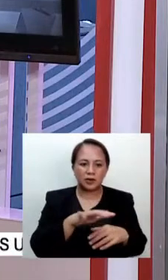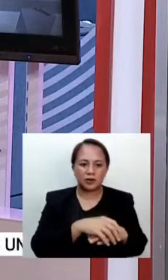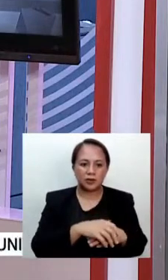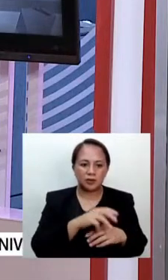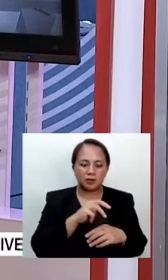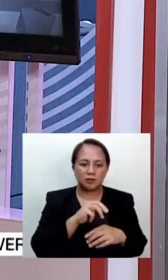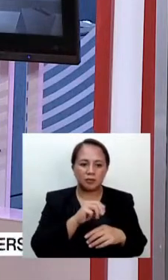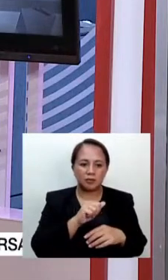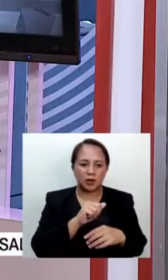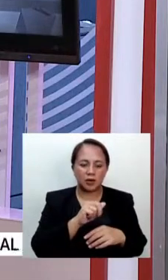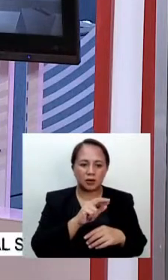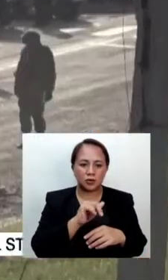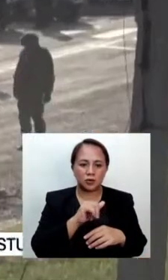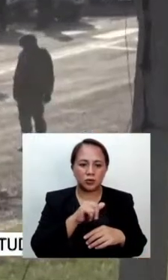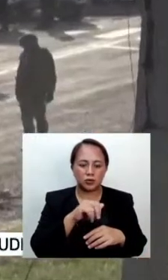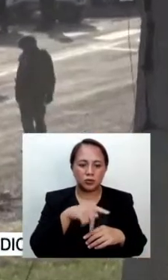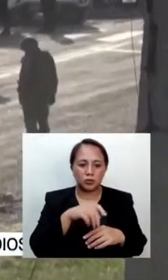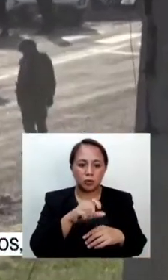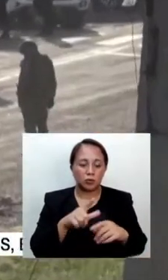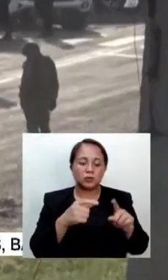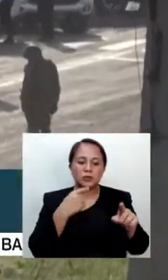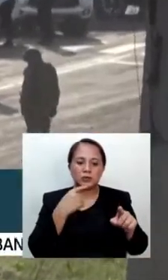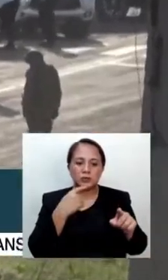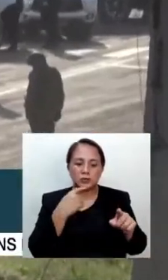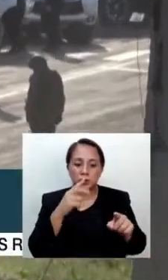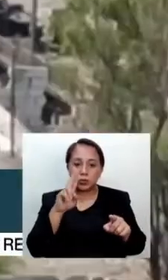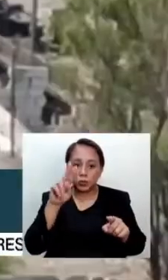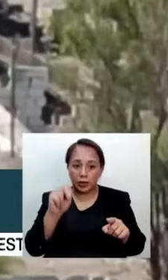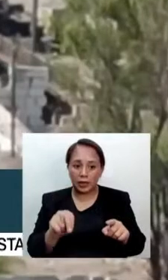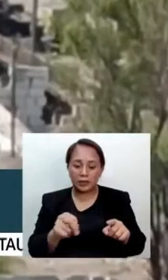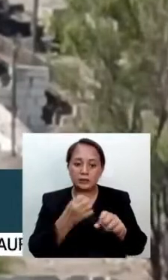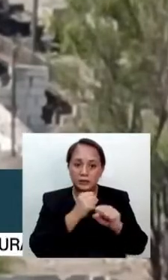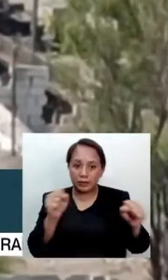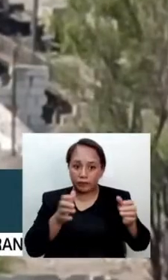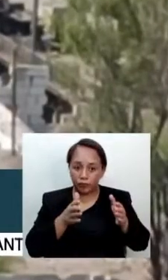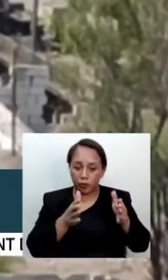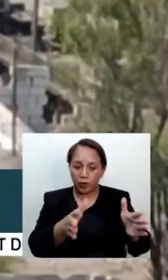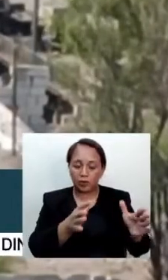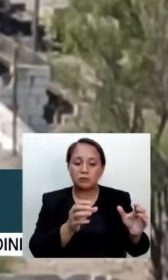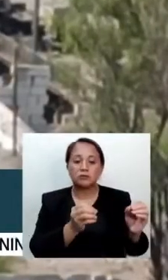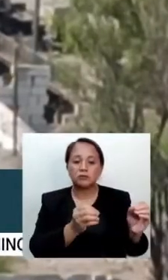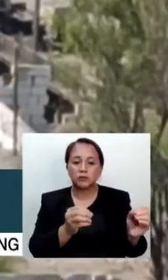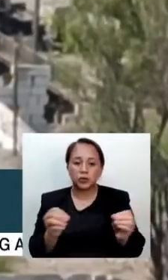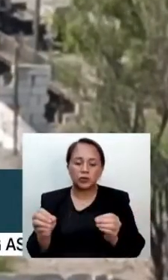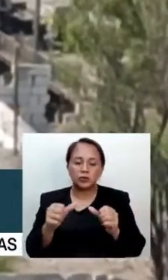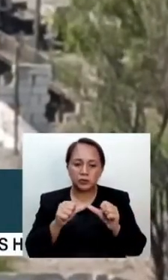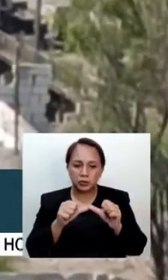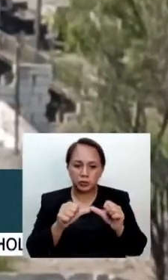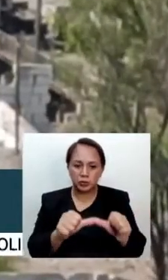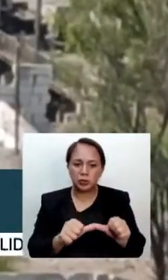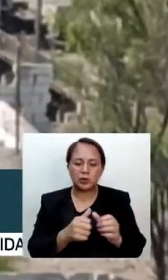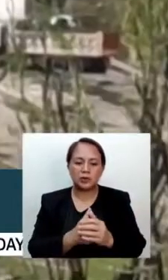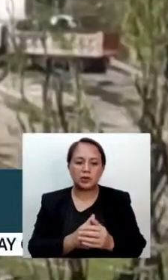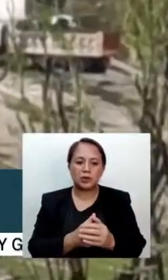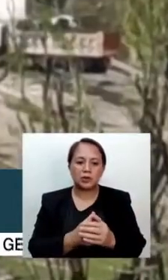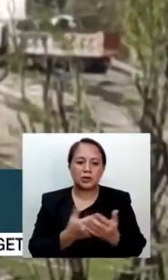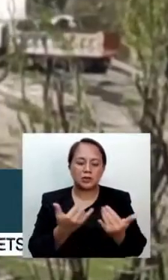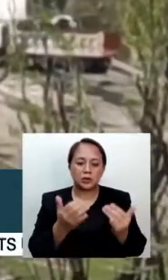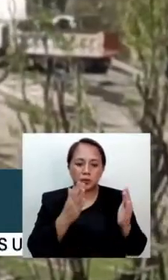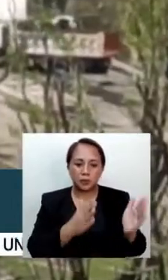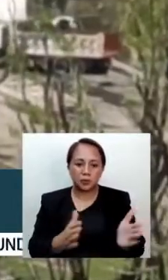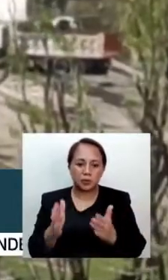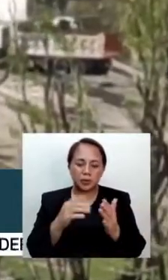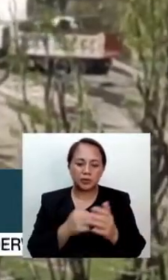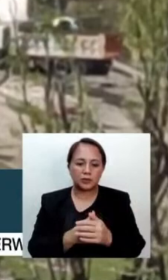Mariupol. The United Nations earlier announced that a safe passage operation was ongoing at the Azovstal plant, the